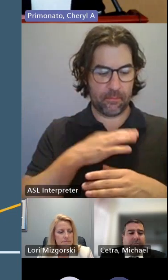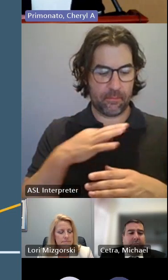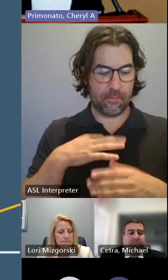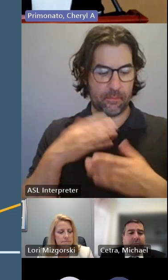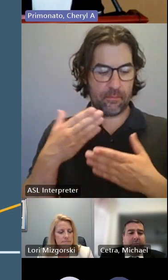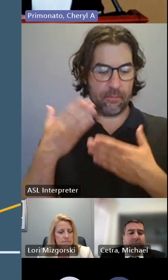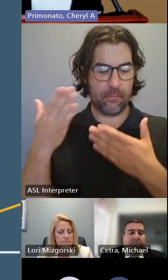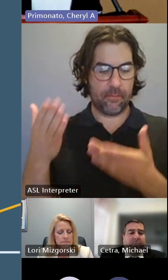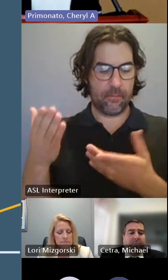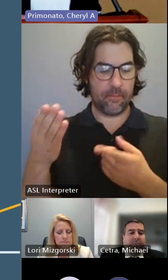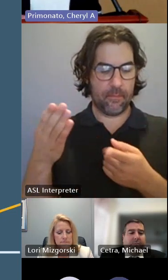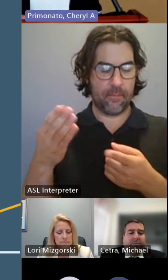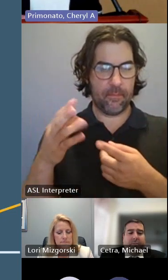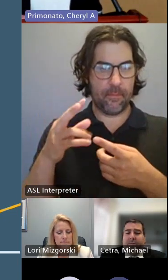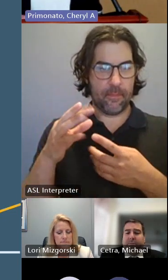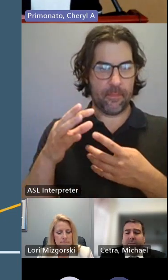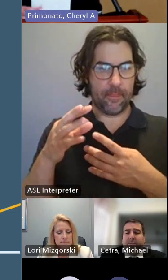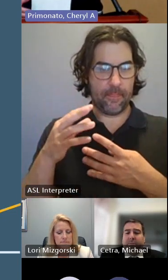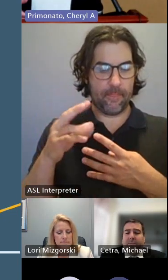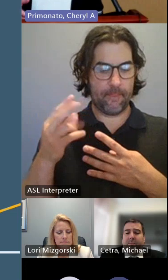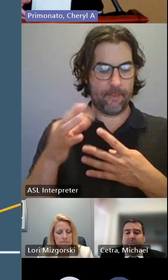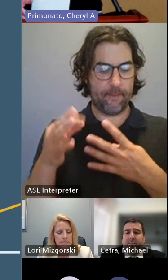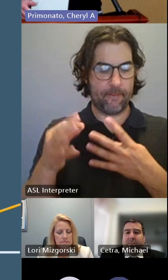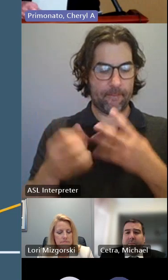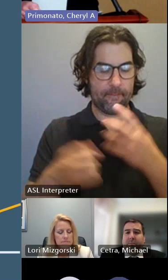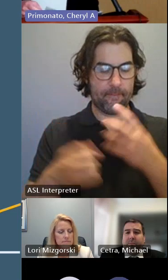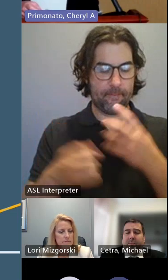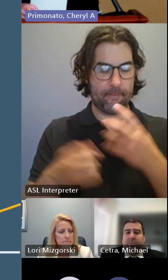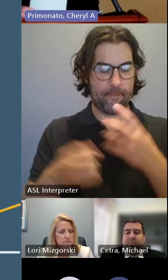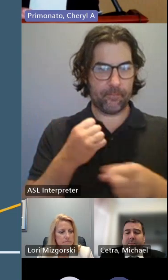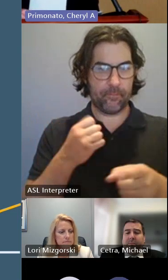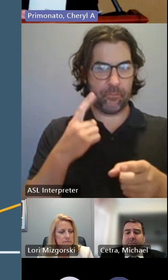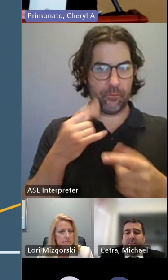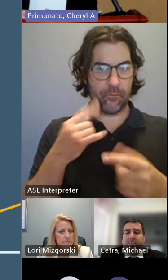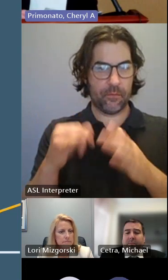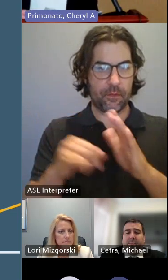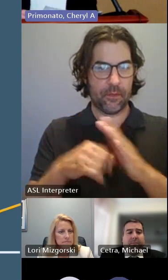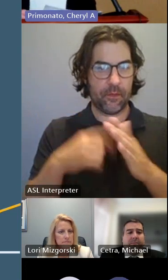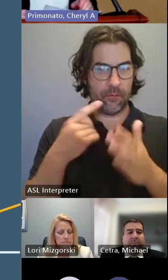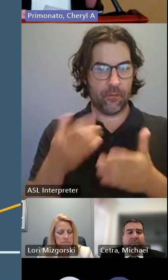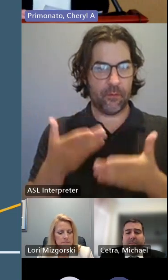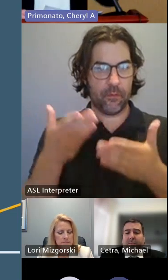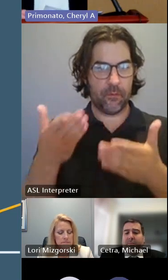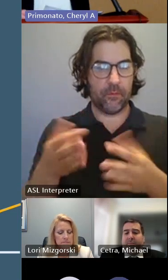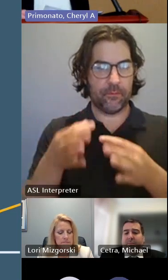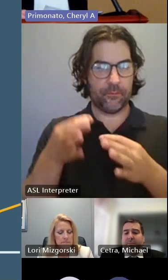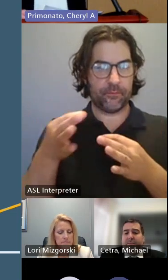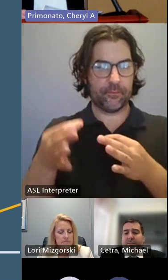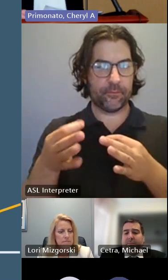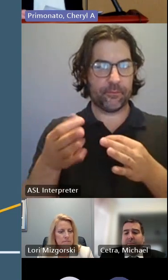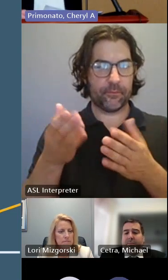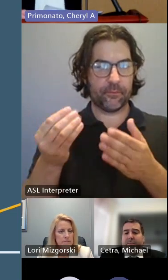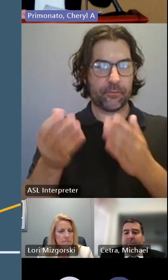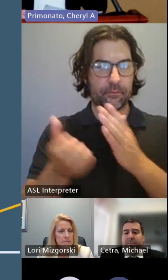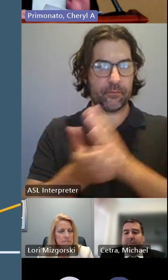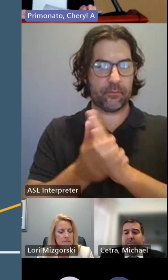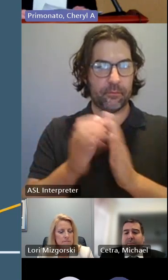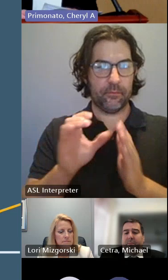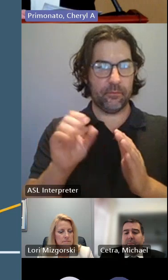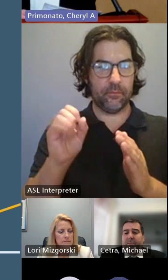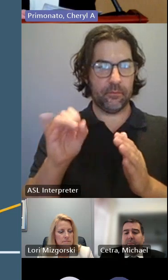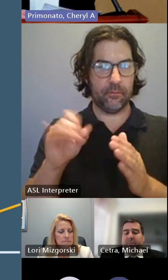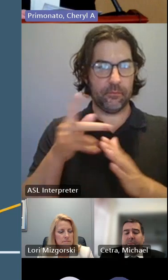exercising our second option year to extend agreements with the pool of firms identified for the proposed extension in the resolution. This is CSI